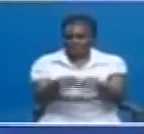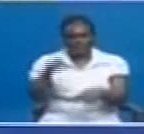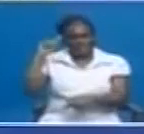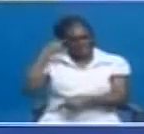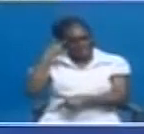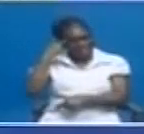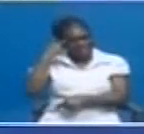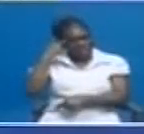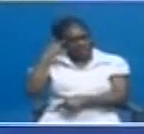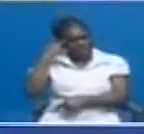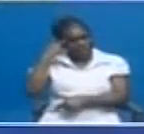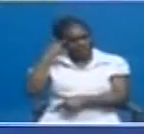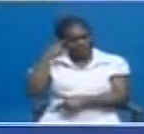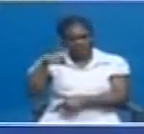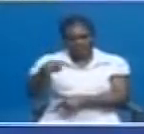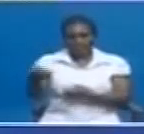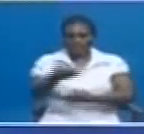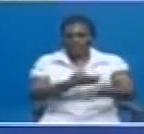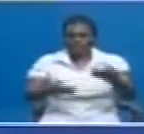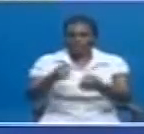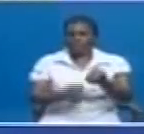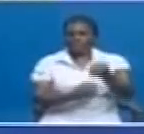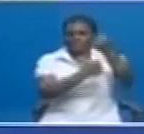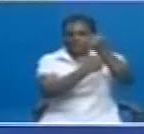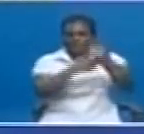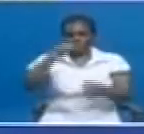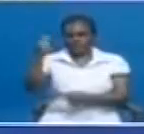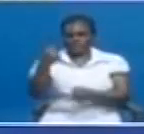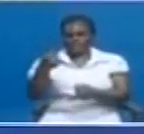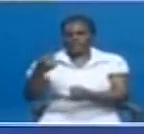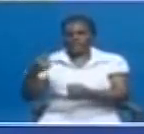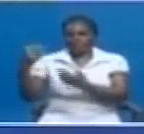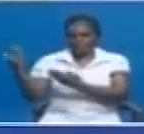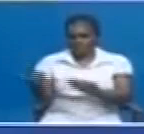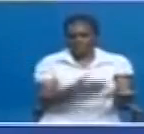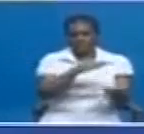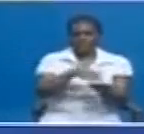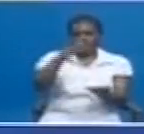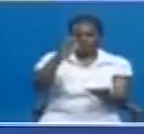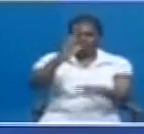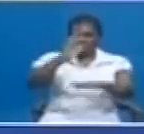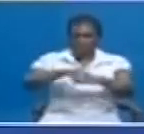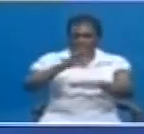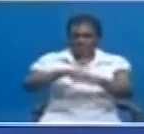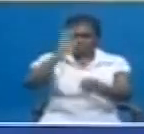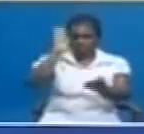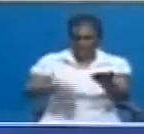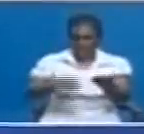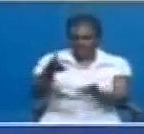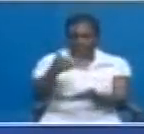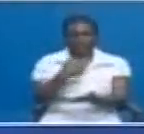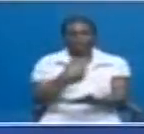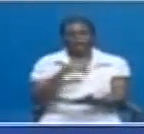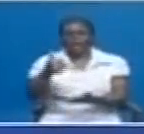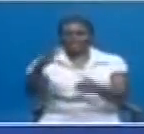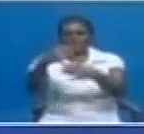that the amount of economic support that Kenya Airways brings is more equitable than most of the other companies that